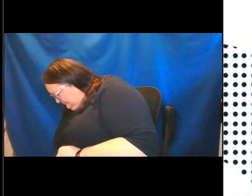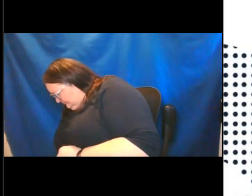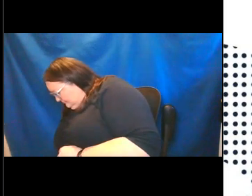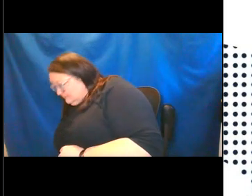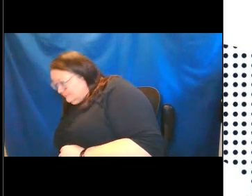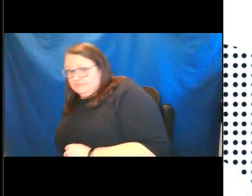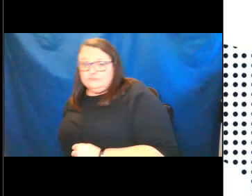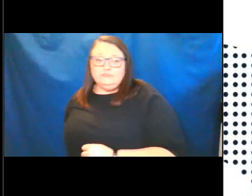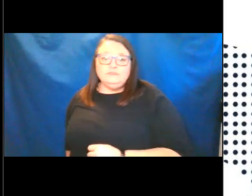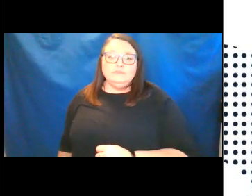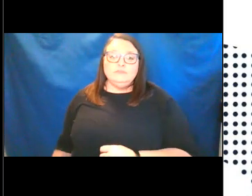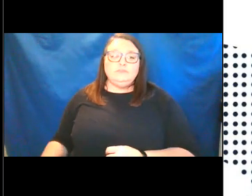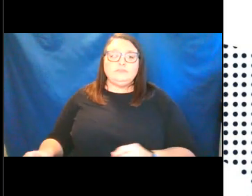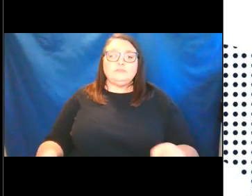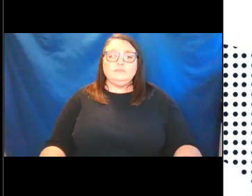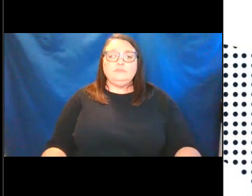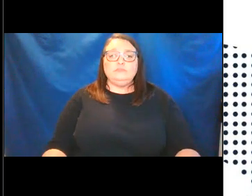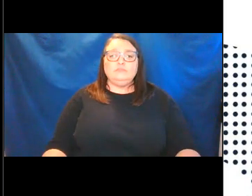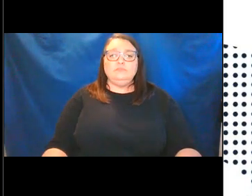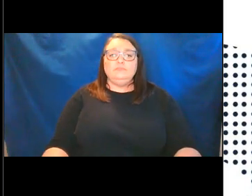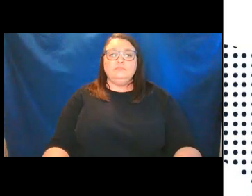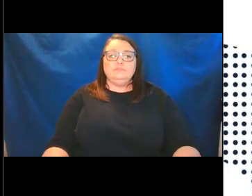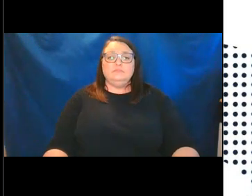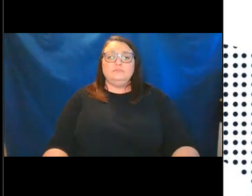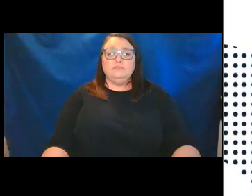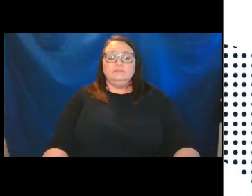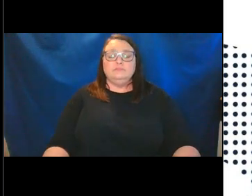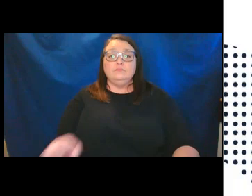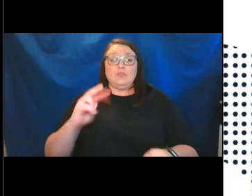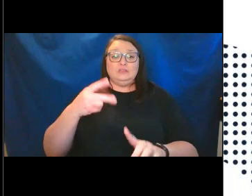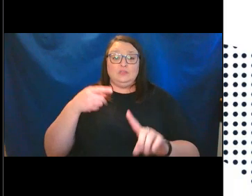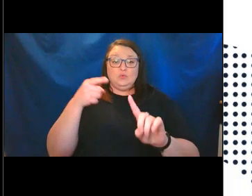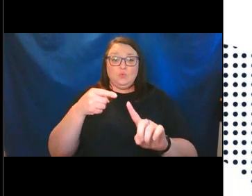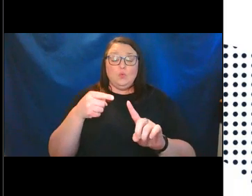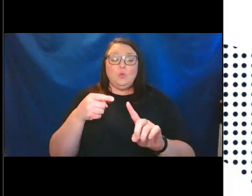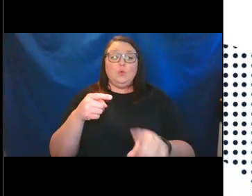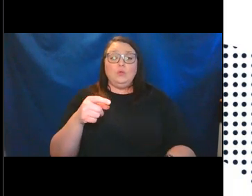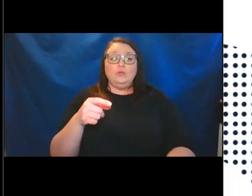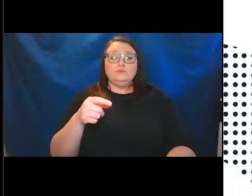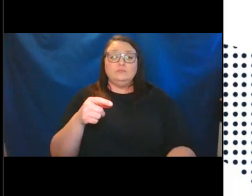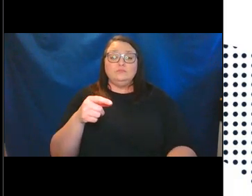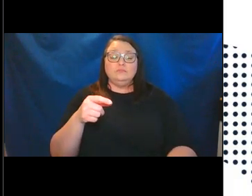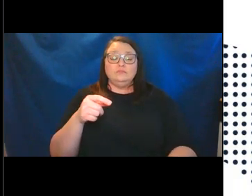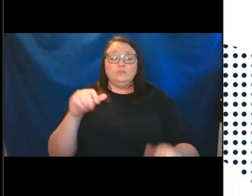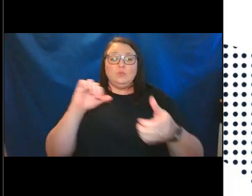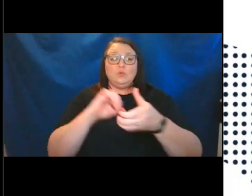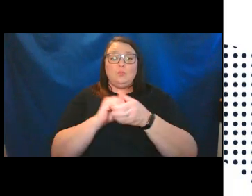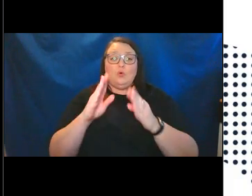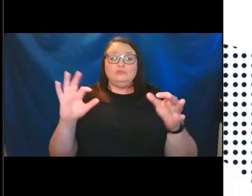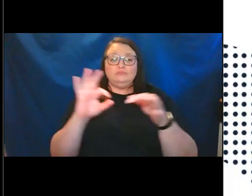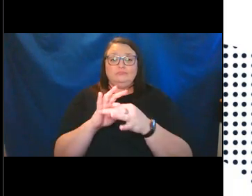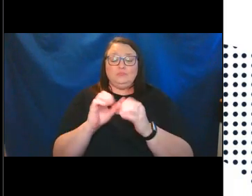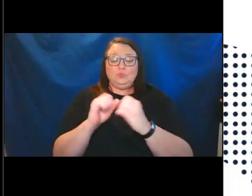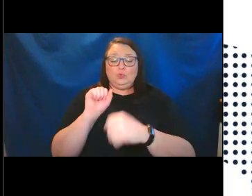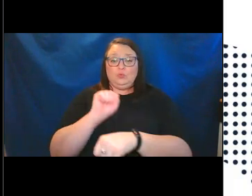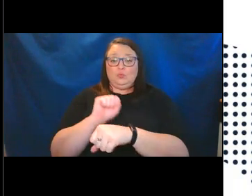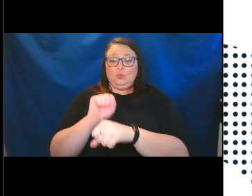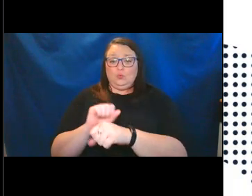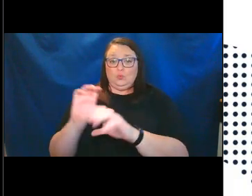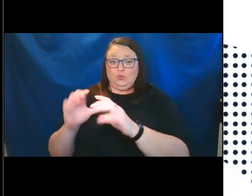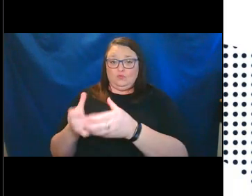And for our second main goal, which is linking the partners to the workforce, we wouldn't be able to do that without